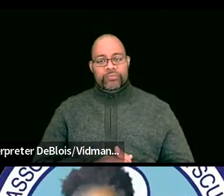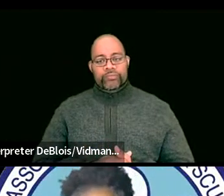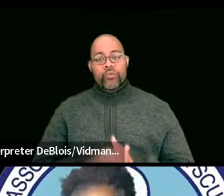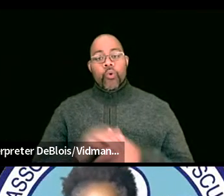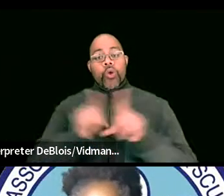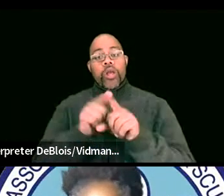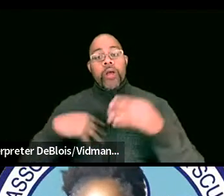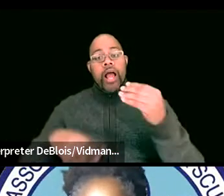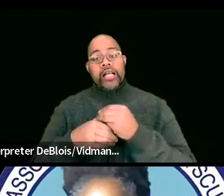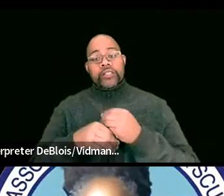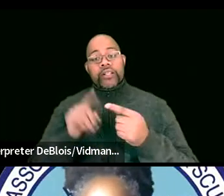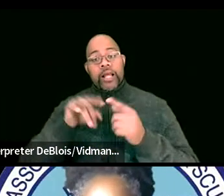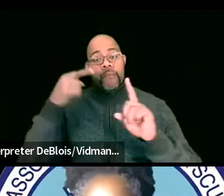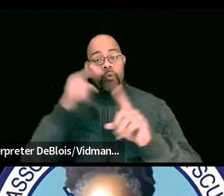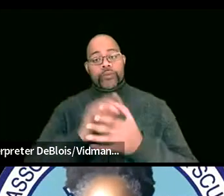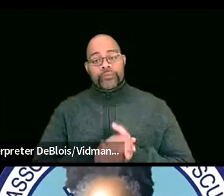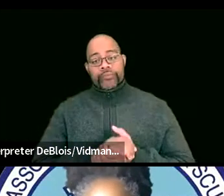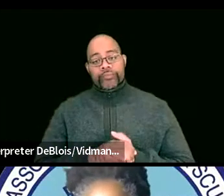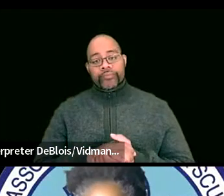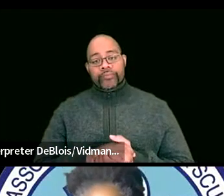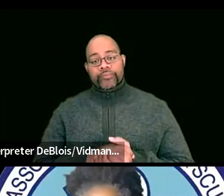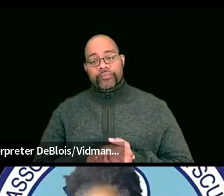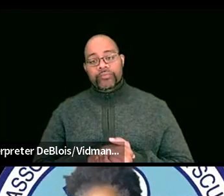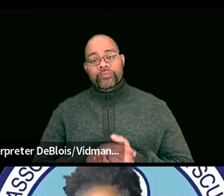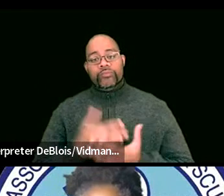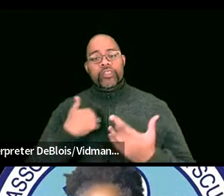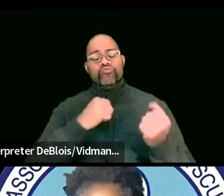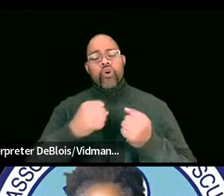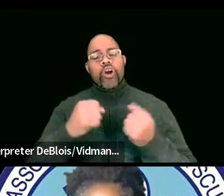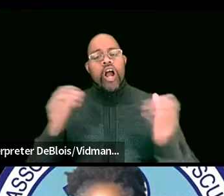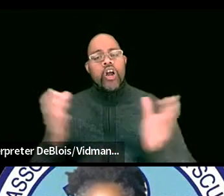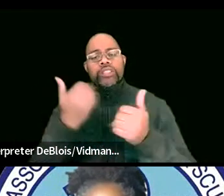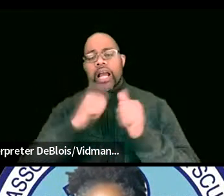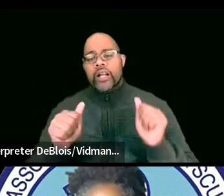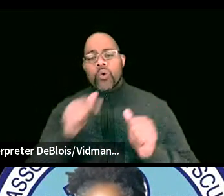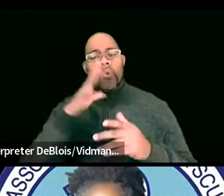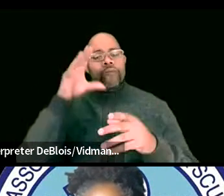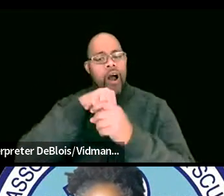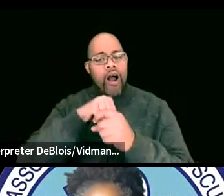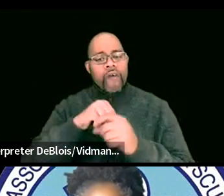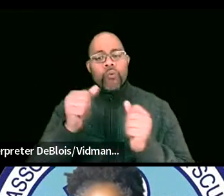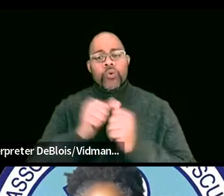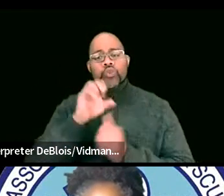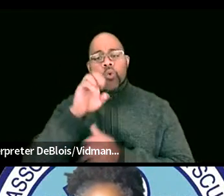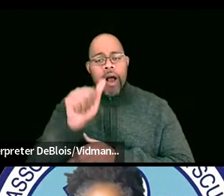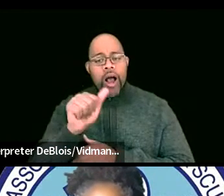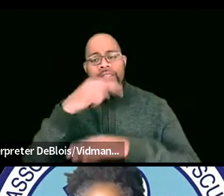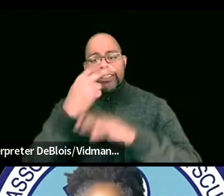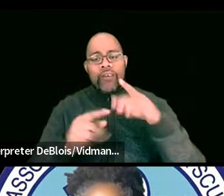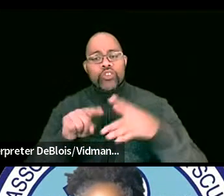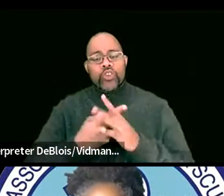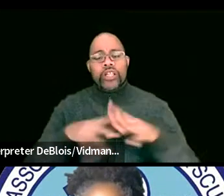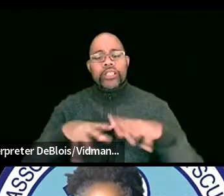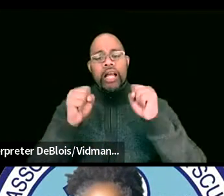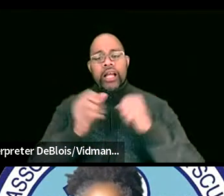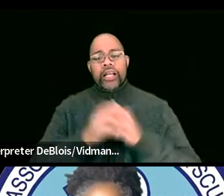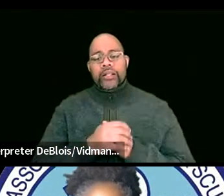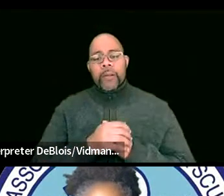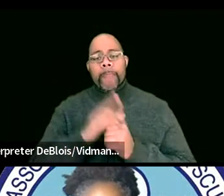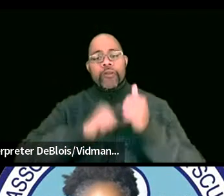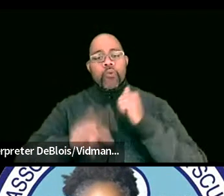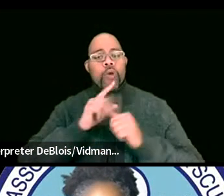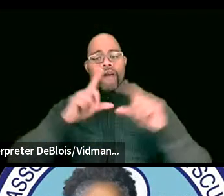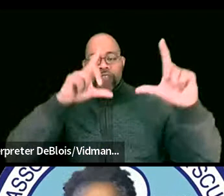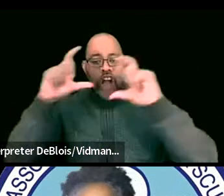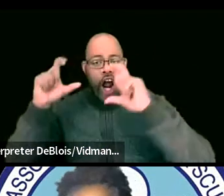also add to that point is I would strongly encourage any who get involved in scuba diving to start taking underwater